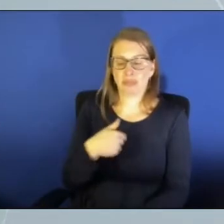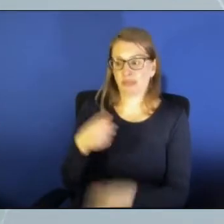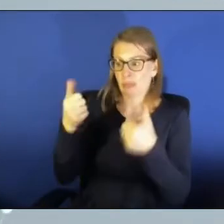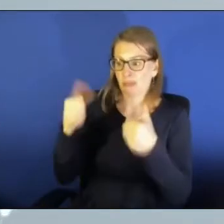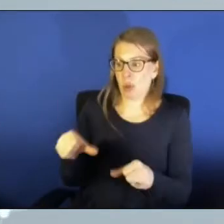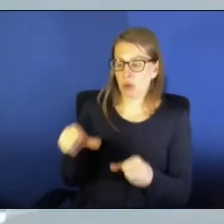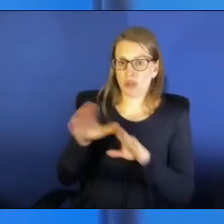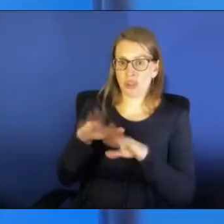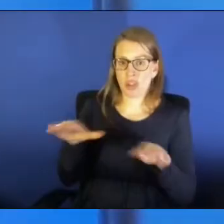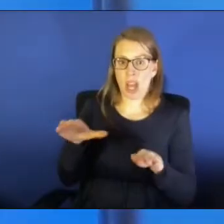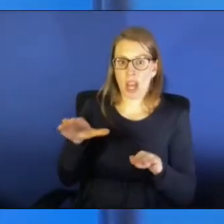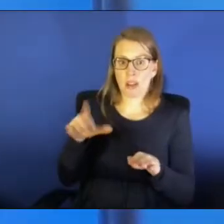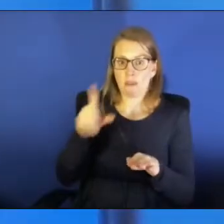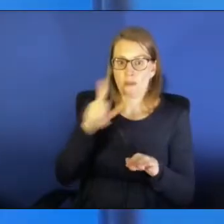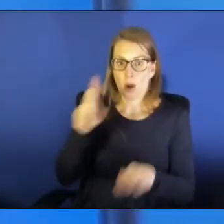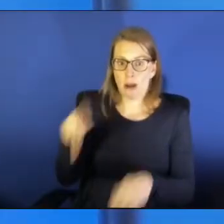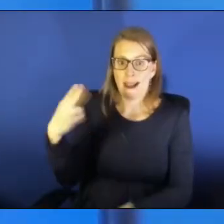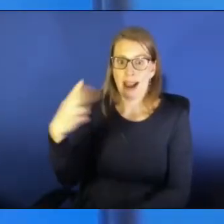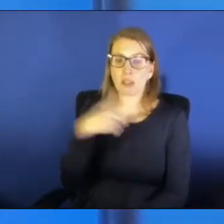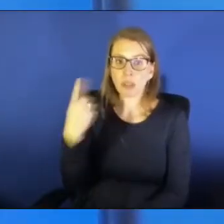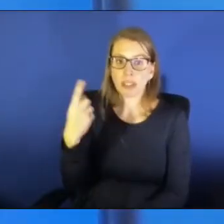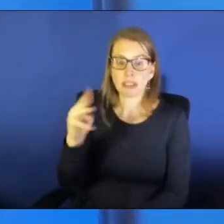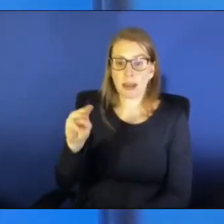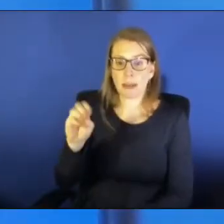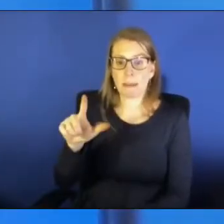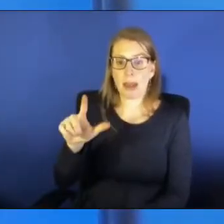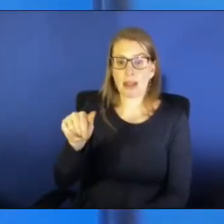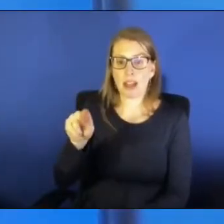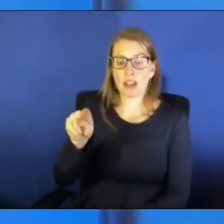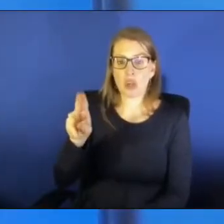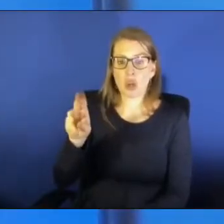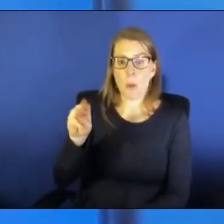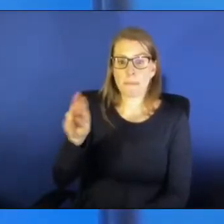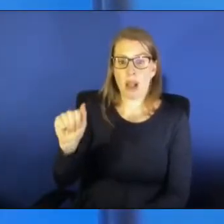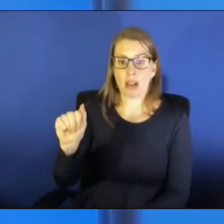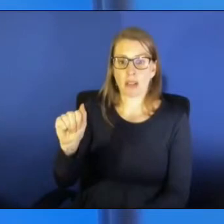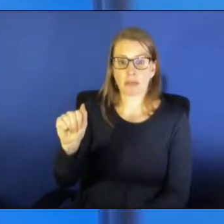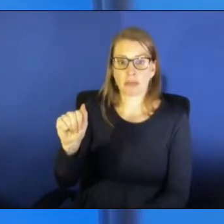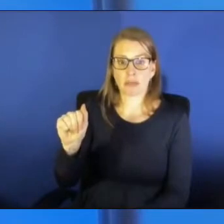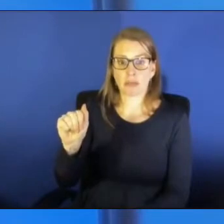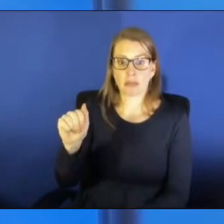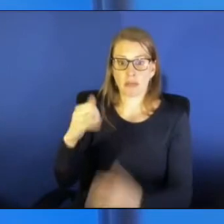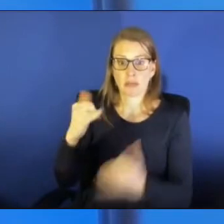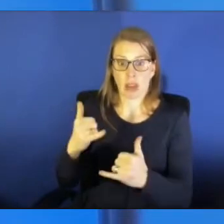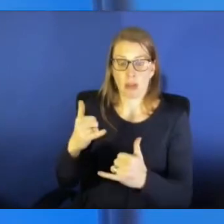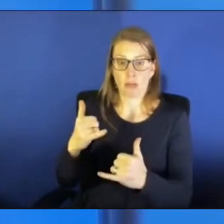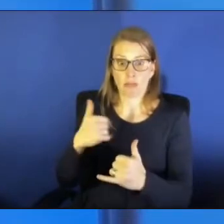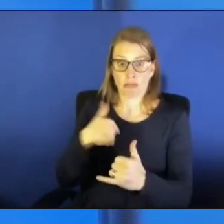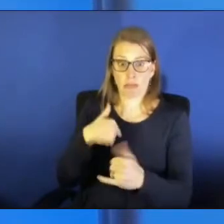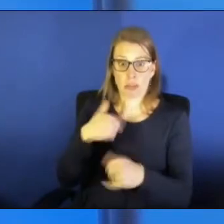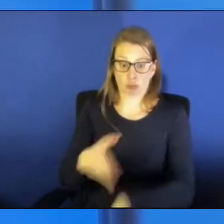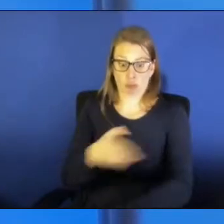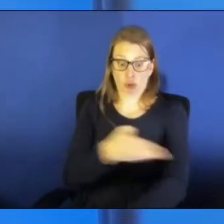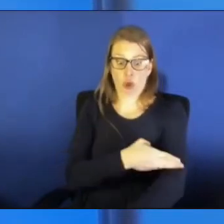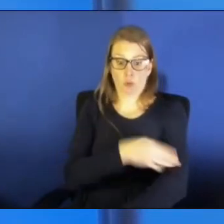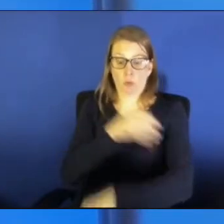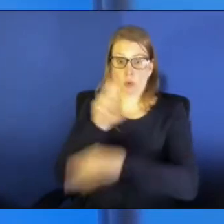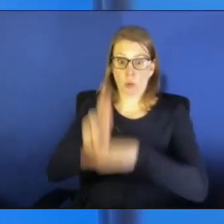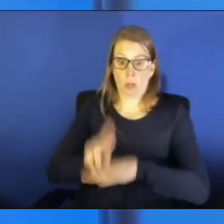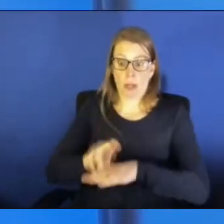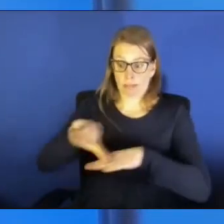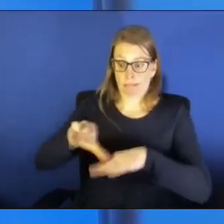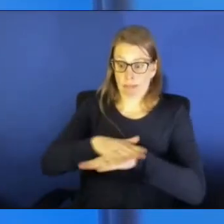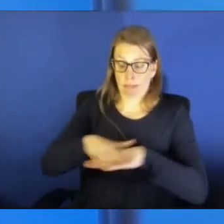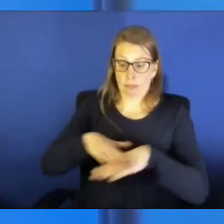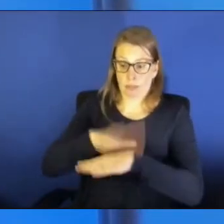for melanoma, and I now am much better at wearing sunscreen than I was when I was younger. But